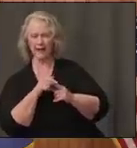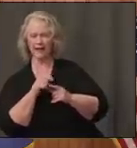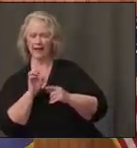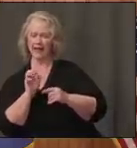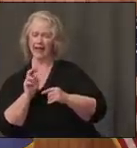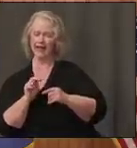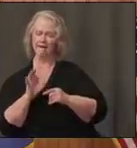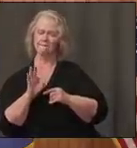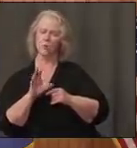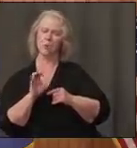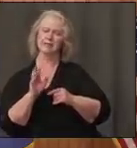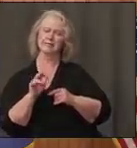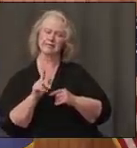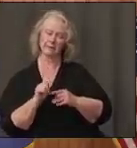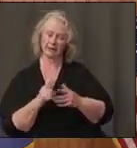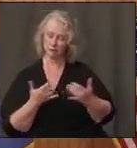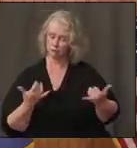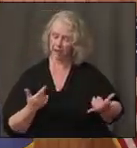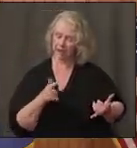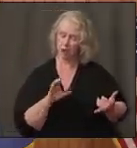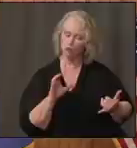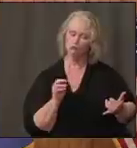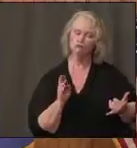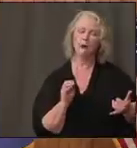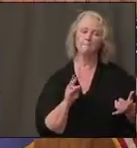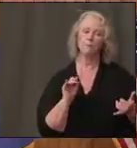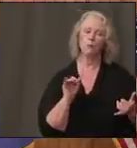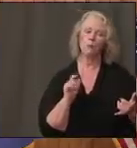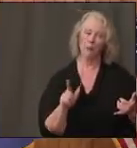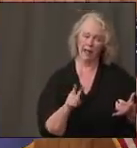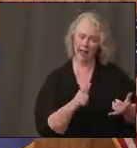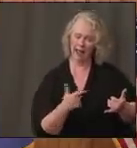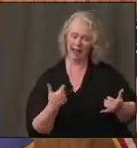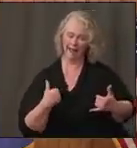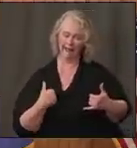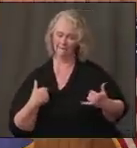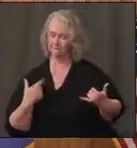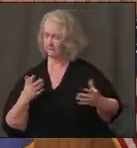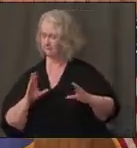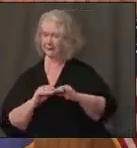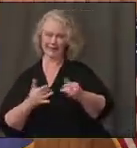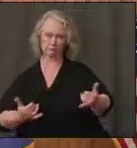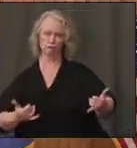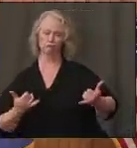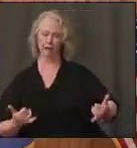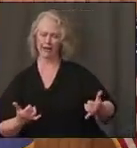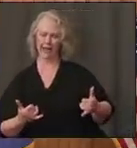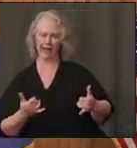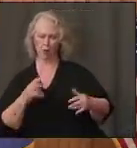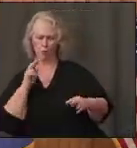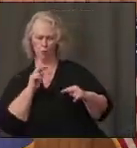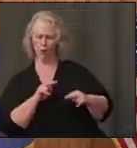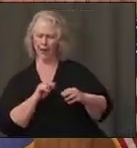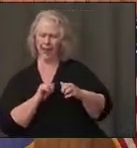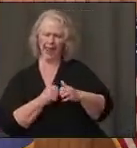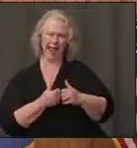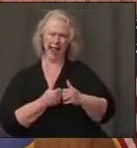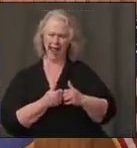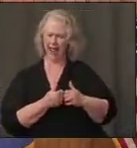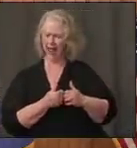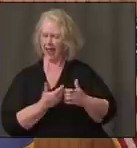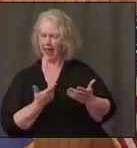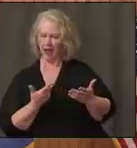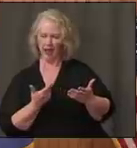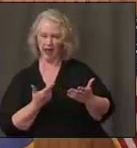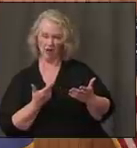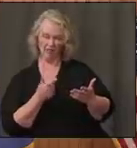speak, Cromwell Town Council is holding an emergency meeting to discuss their options to essentially